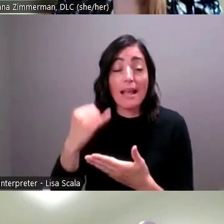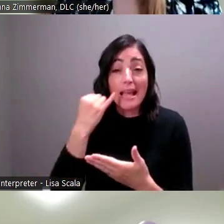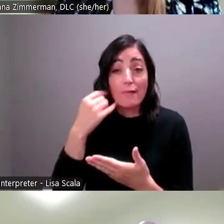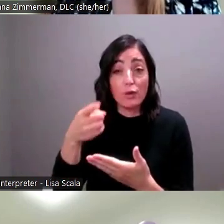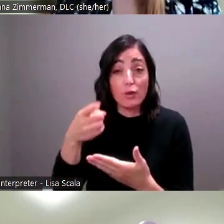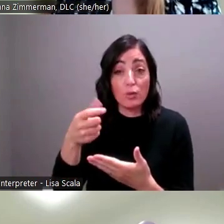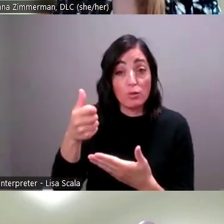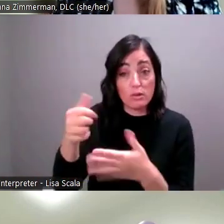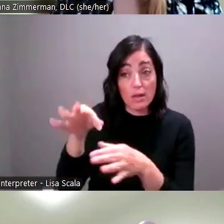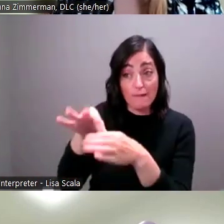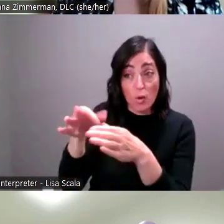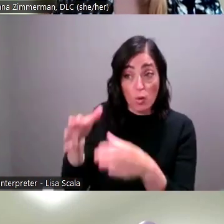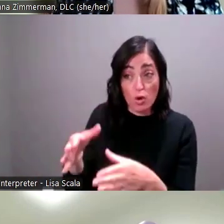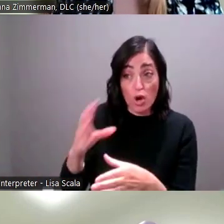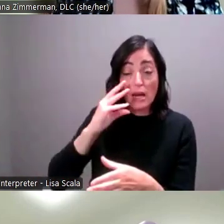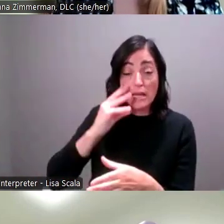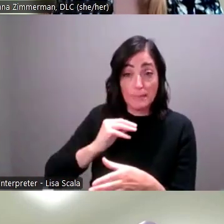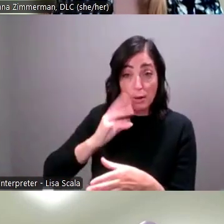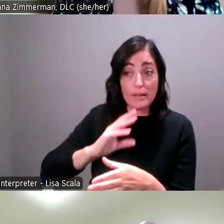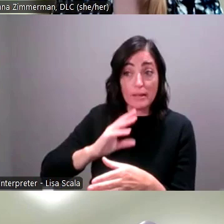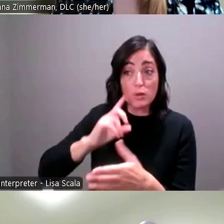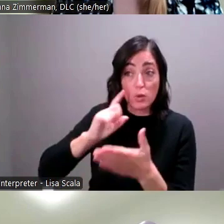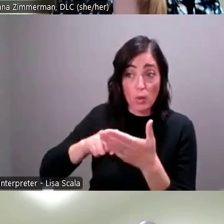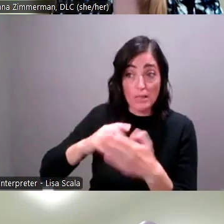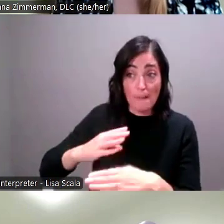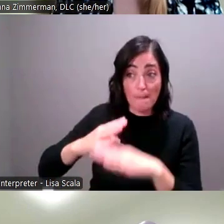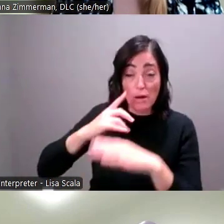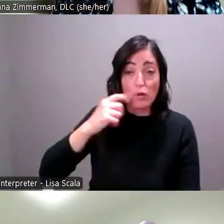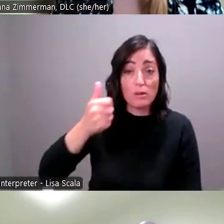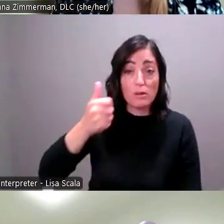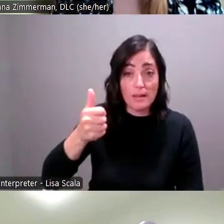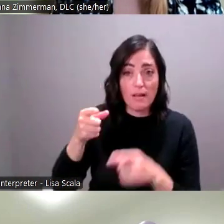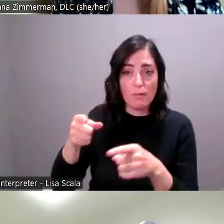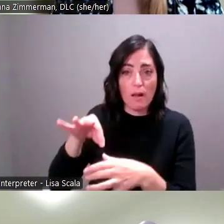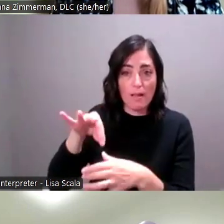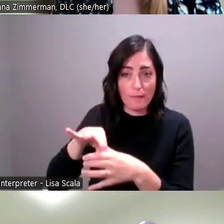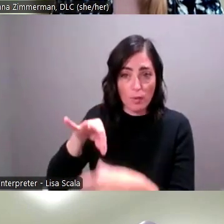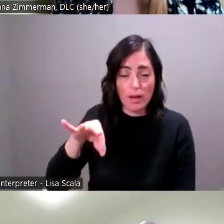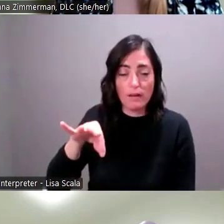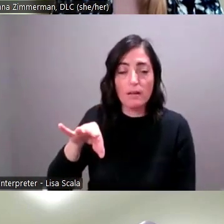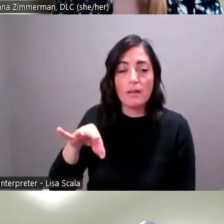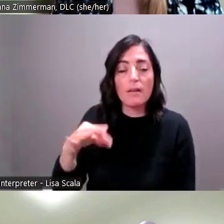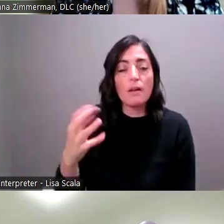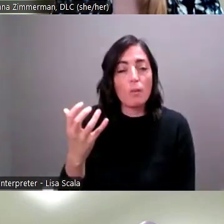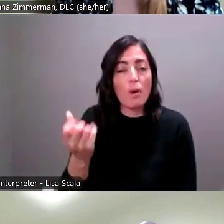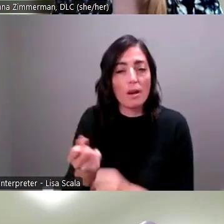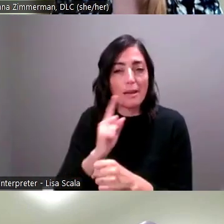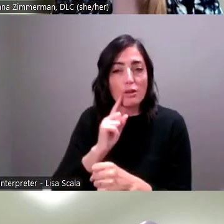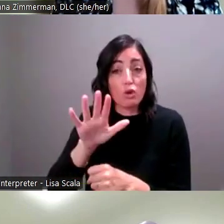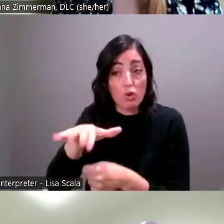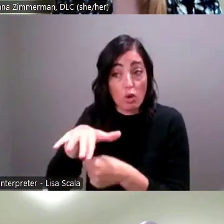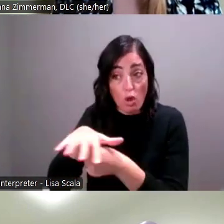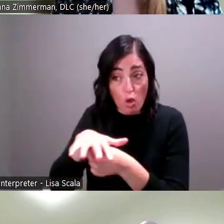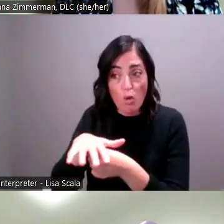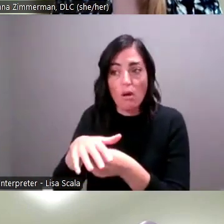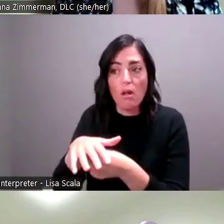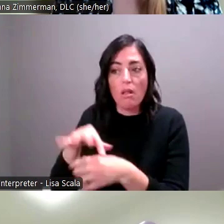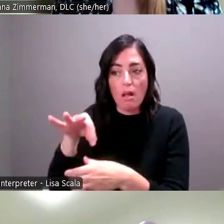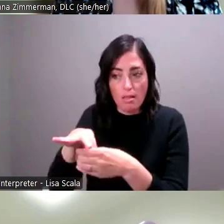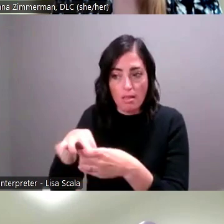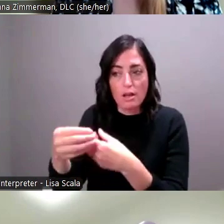voter, encounter a barrier when voting. You want to make sure that your local election office